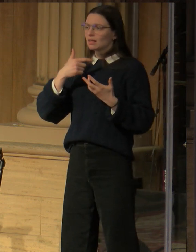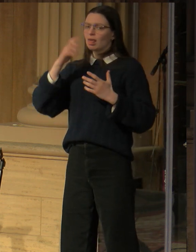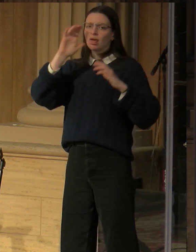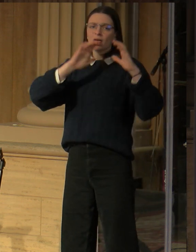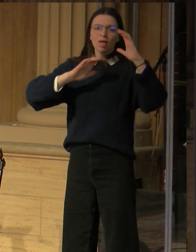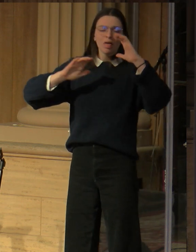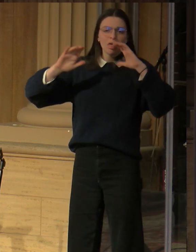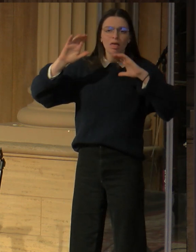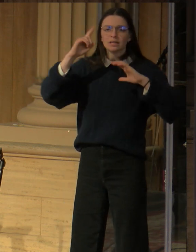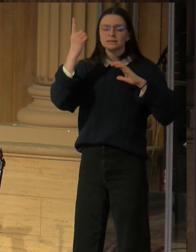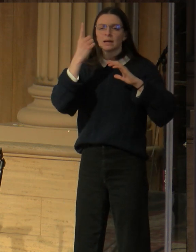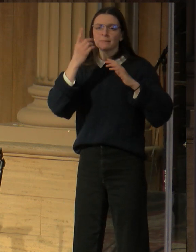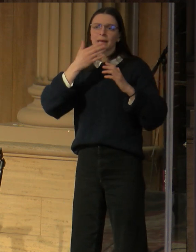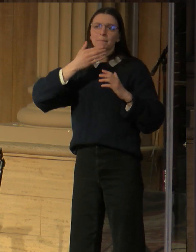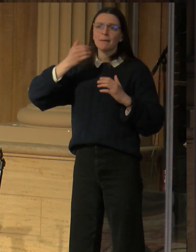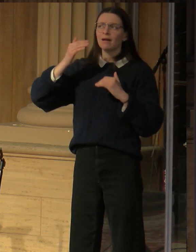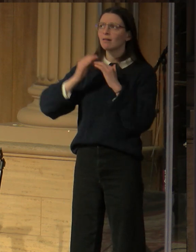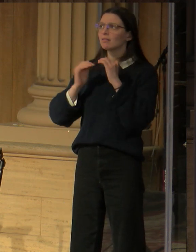that's superior.